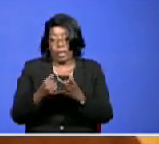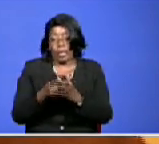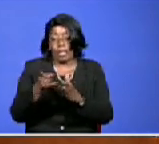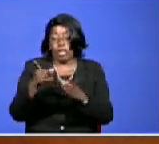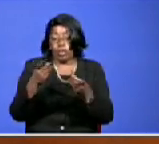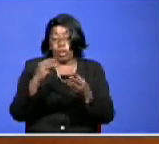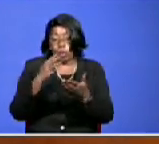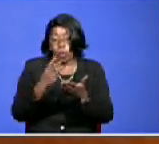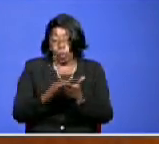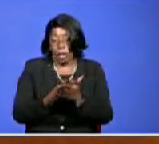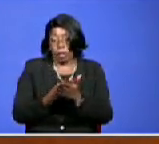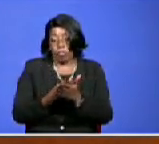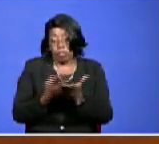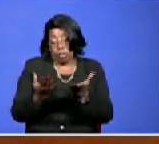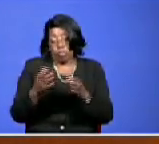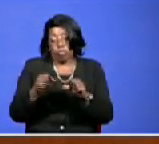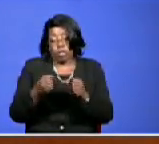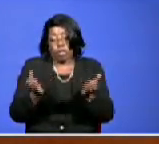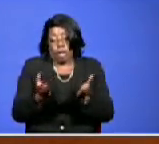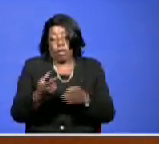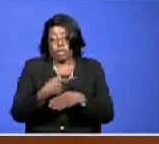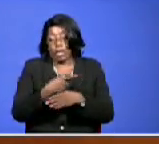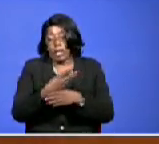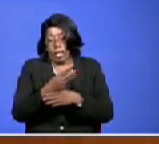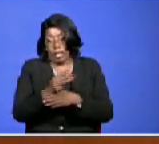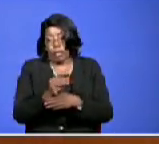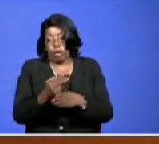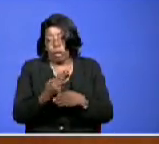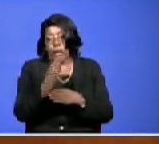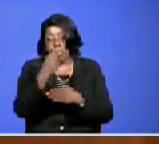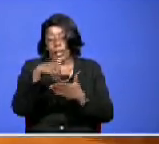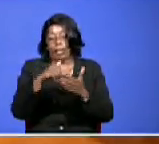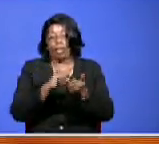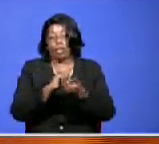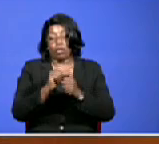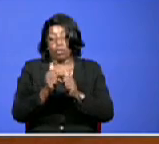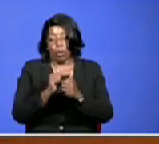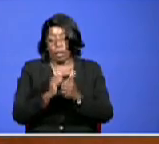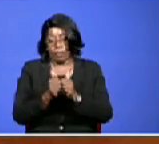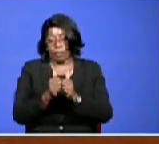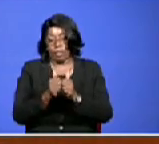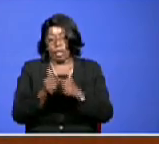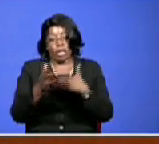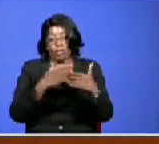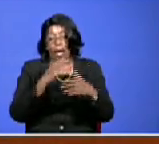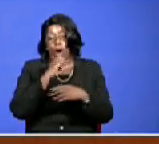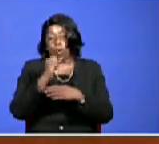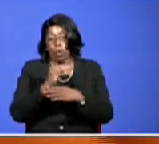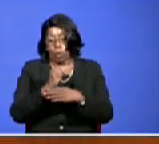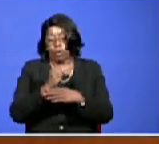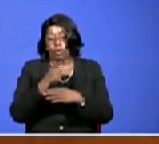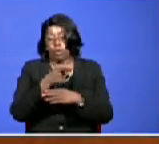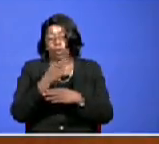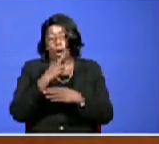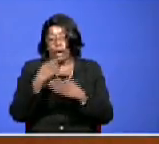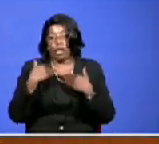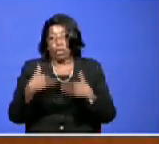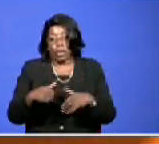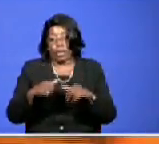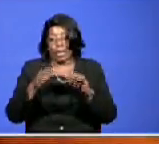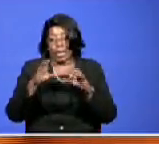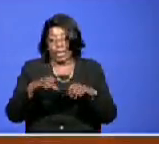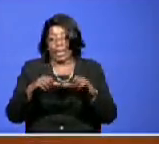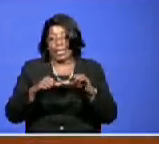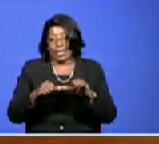at it. So just motivating them to continue to come up in the sport, and seeing that no matter how old you are, your body can still